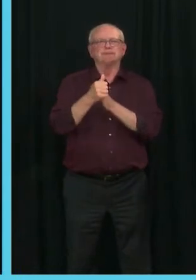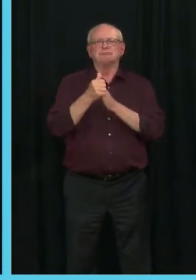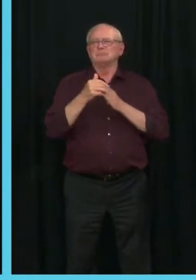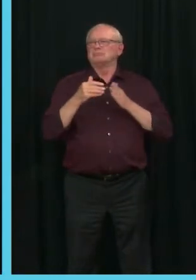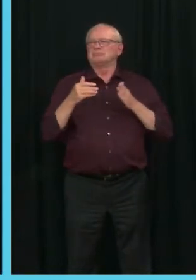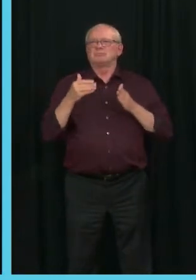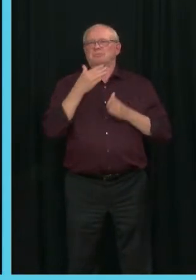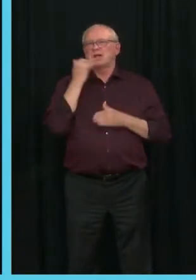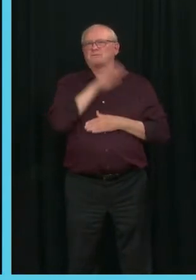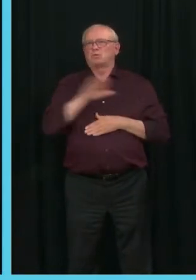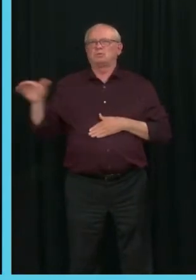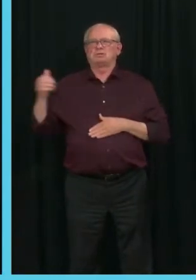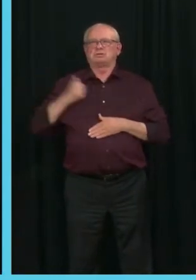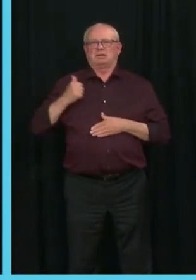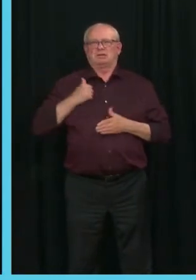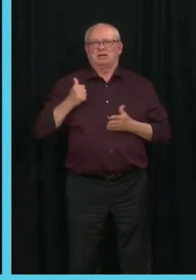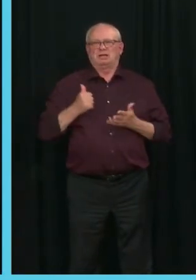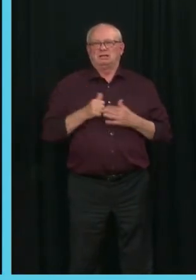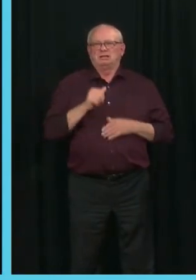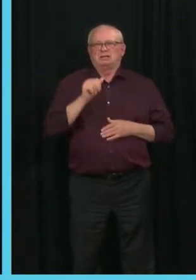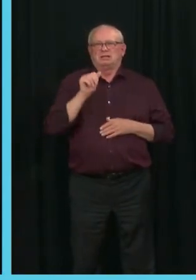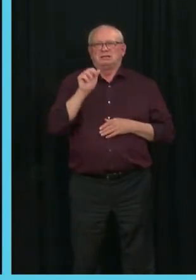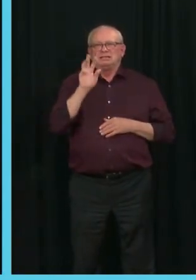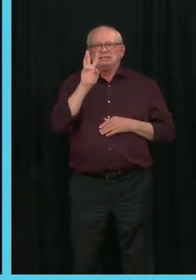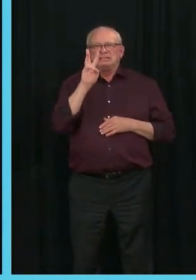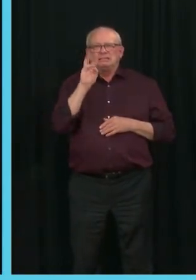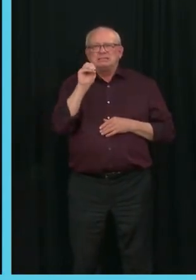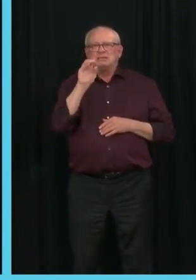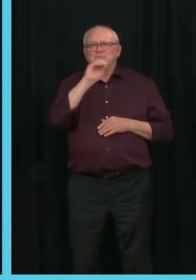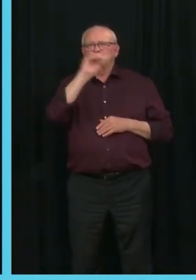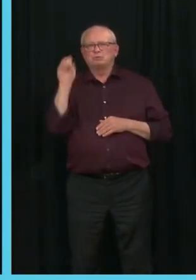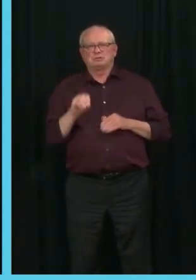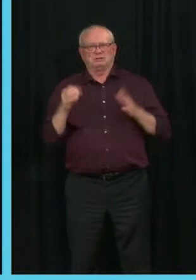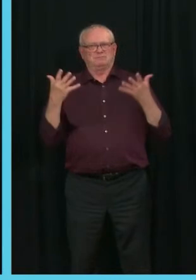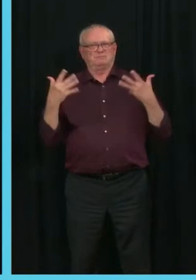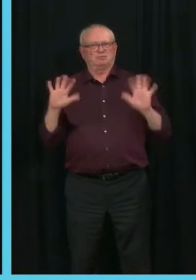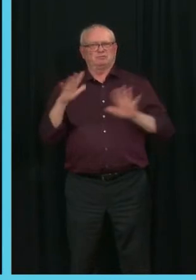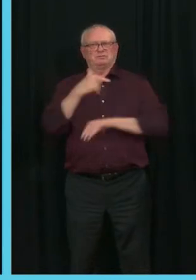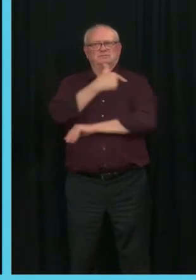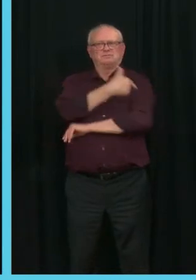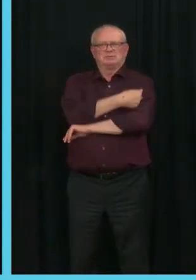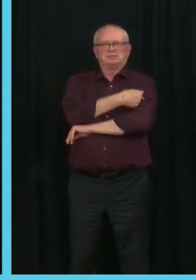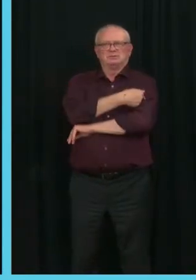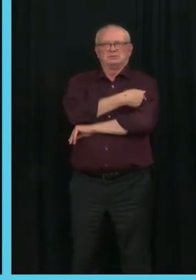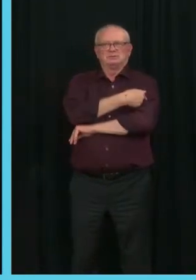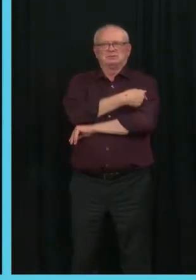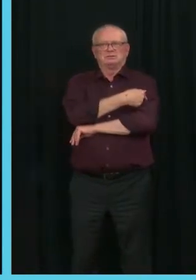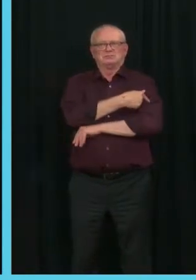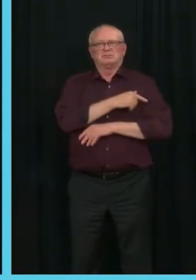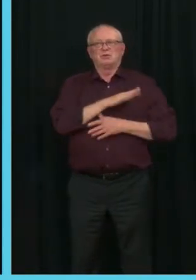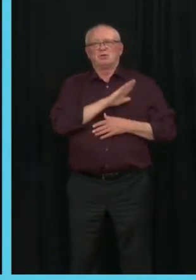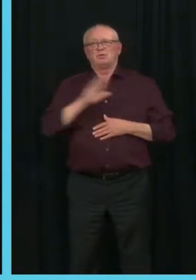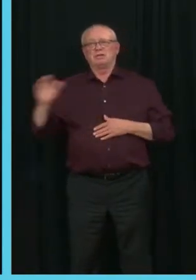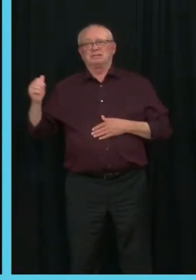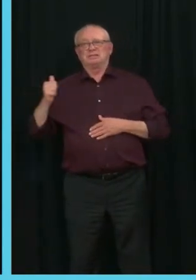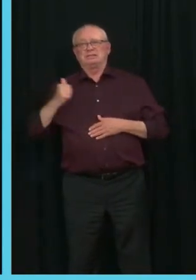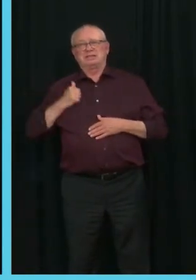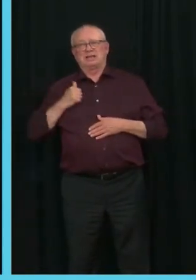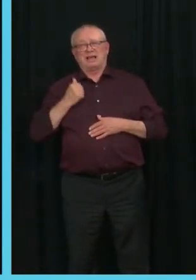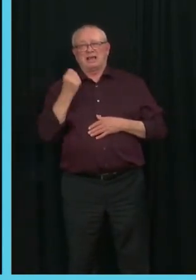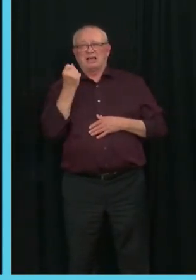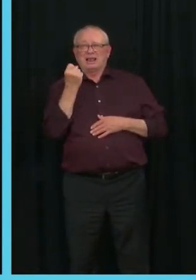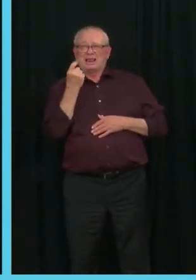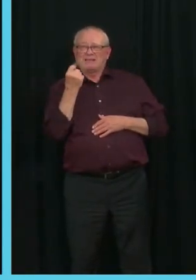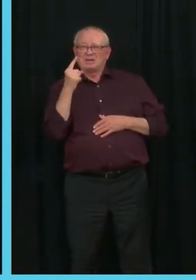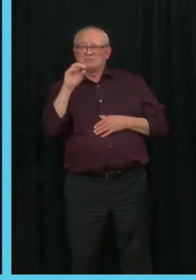fully vaccinated. And you compare that to nationally, compared to 11% for Canada overall. And I'm